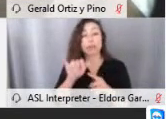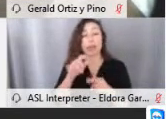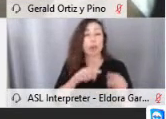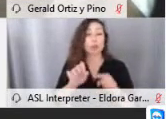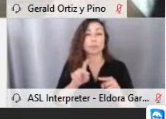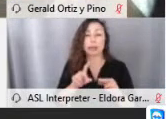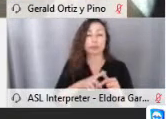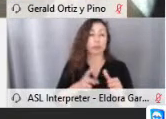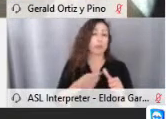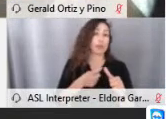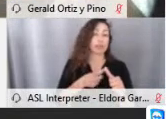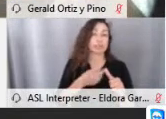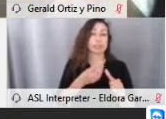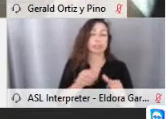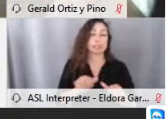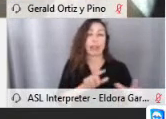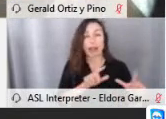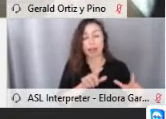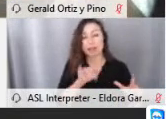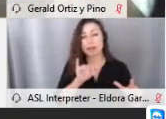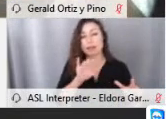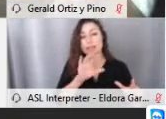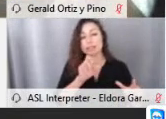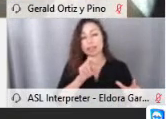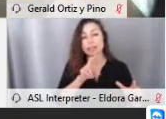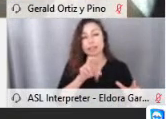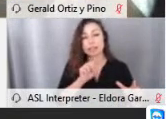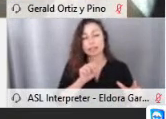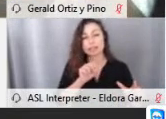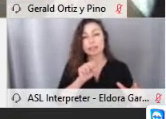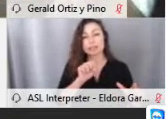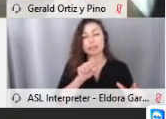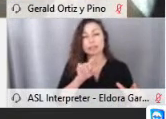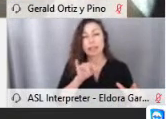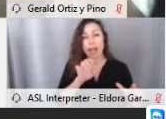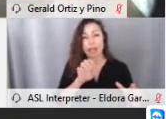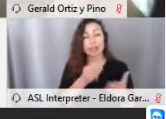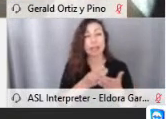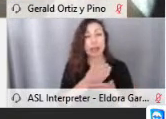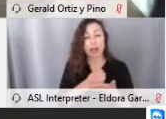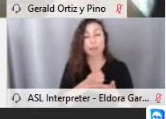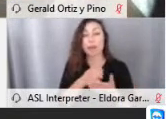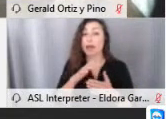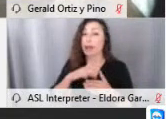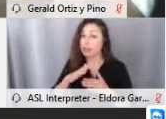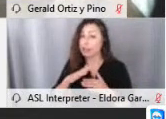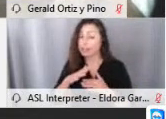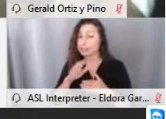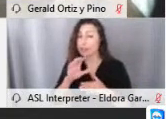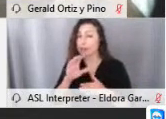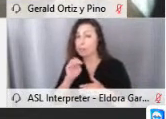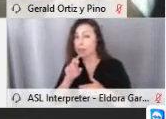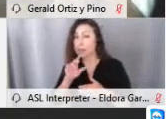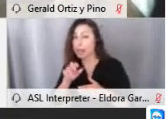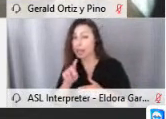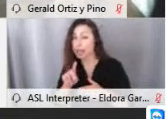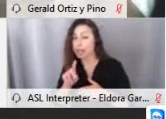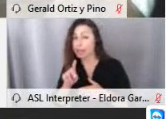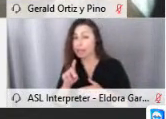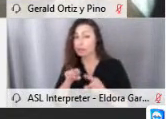slide I showed by census tract income rates of COVID, that at least in Medicaid, we're not seeing